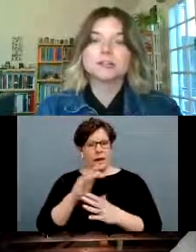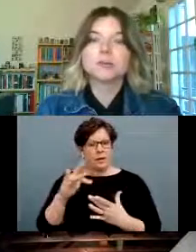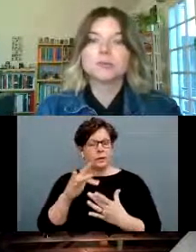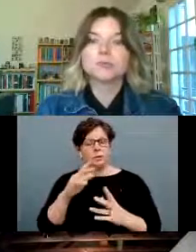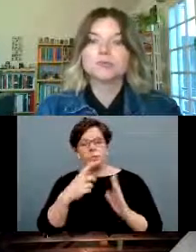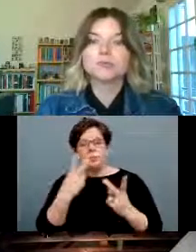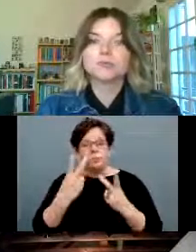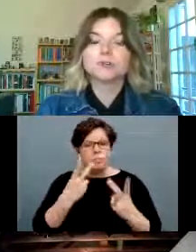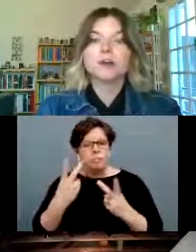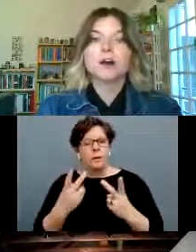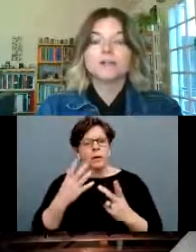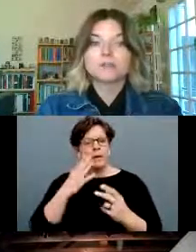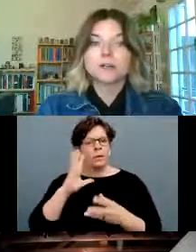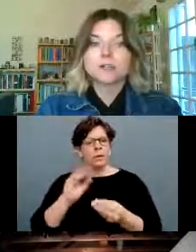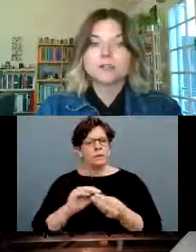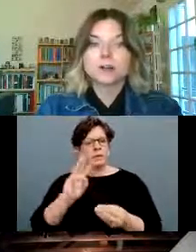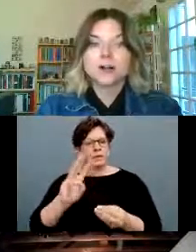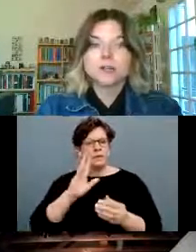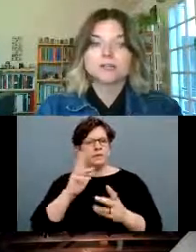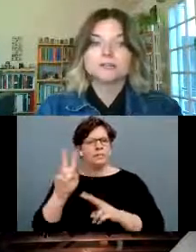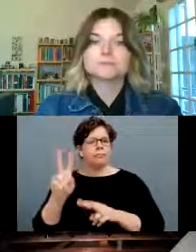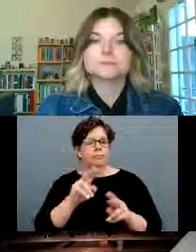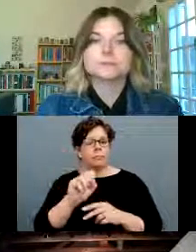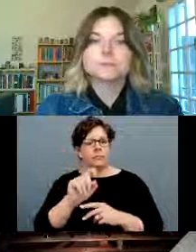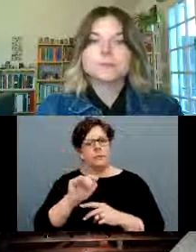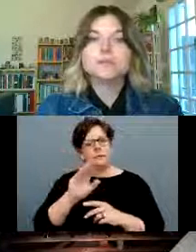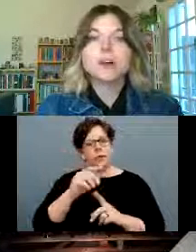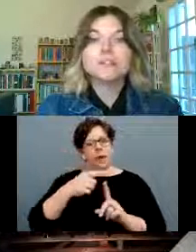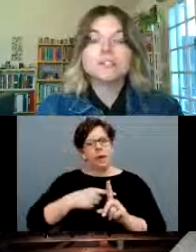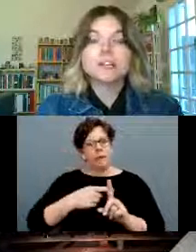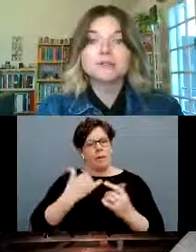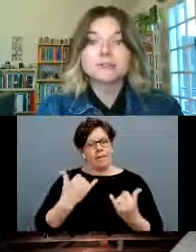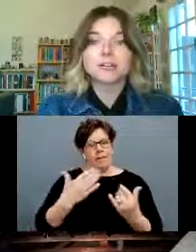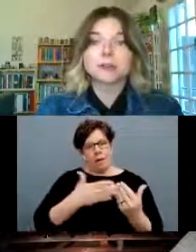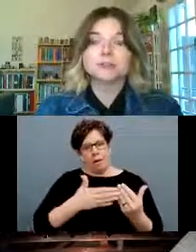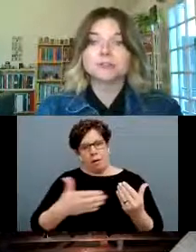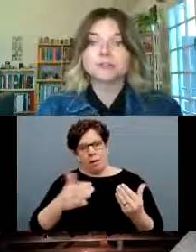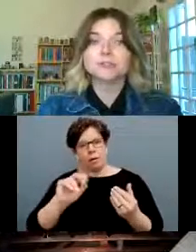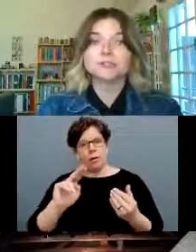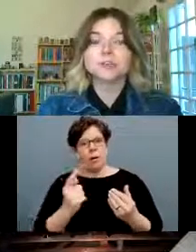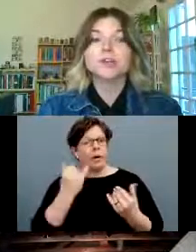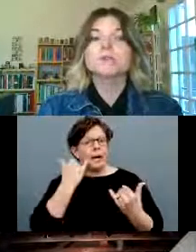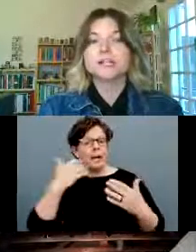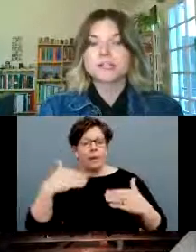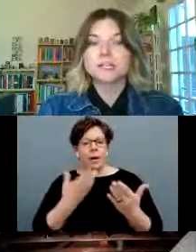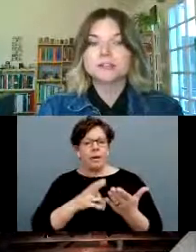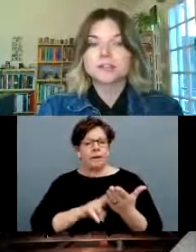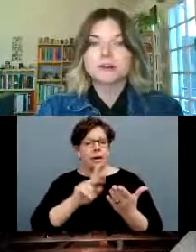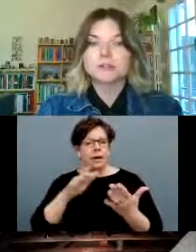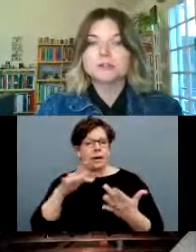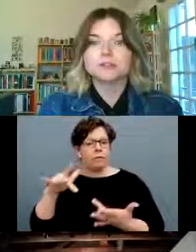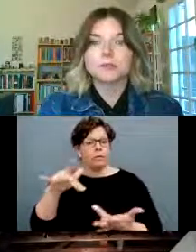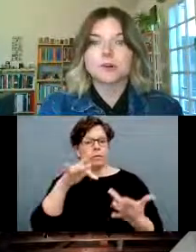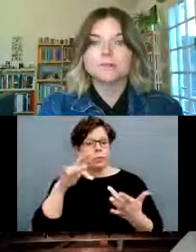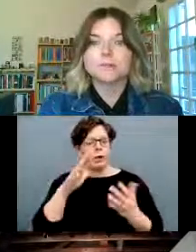different artist home and studio offered monthly through August. If you haven't signed up for those upcoming tours, we'll add a link in the